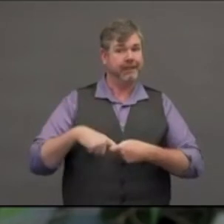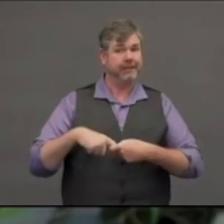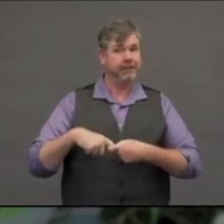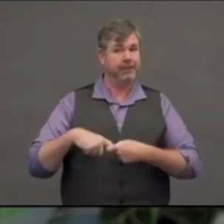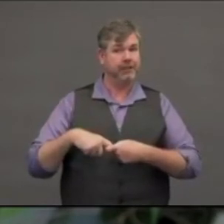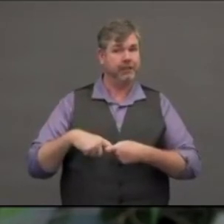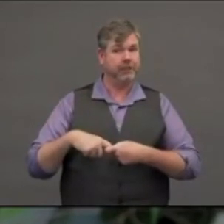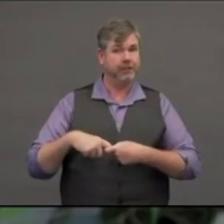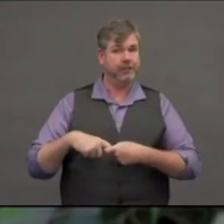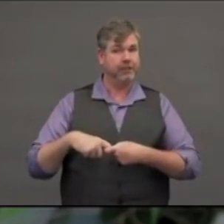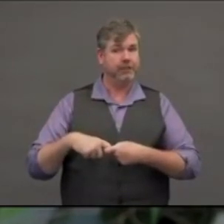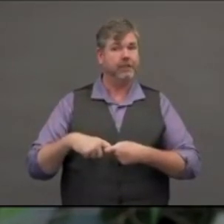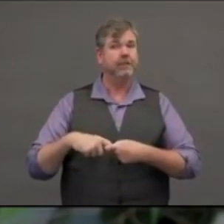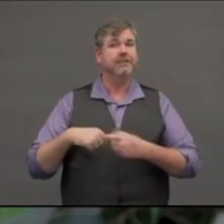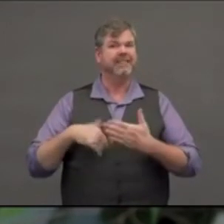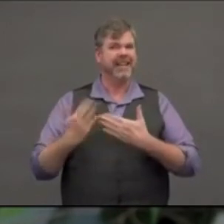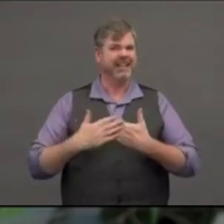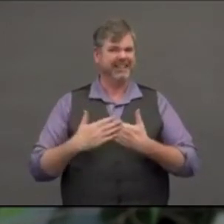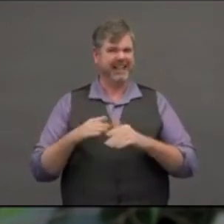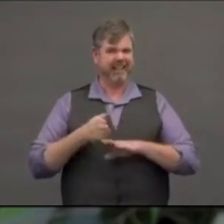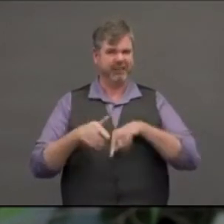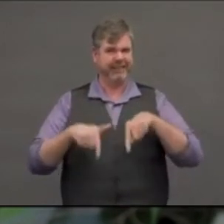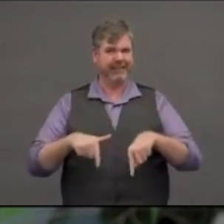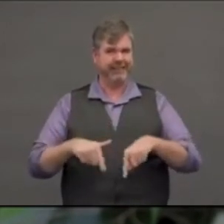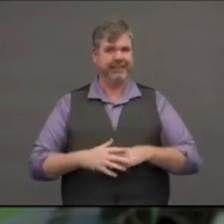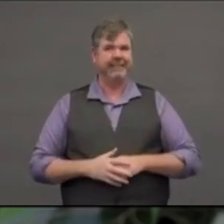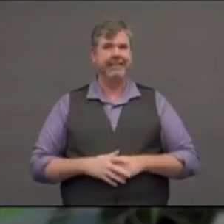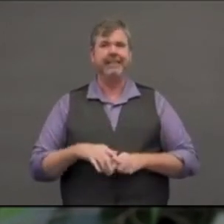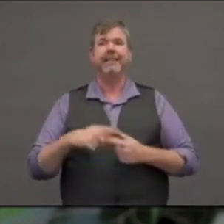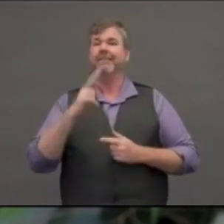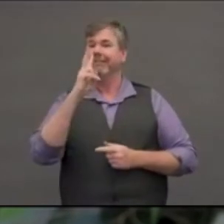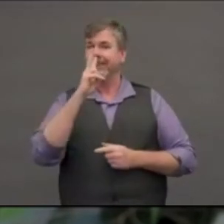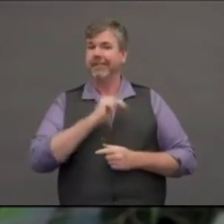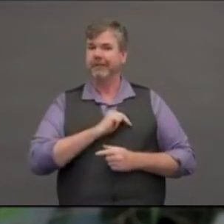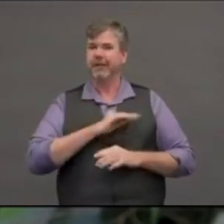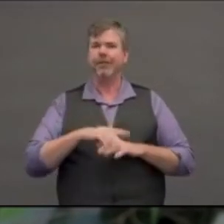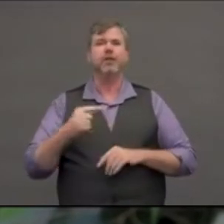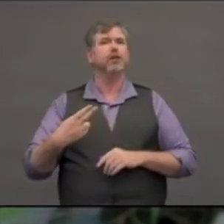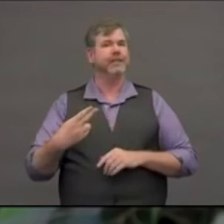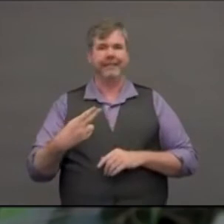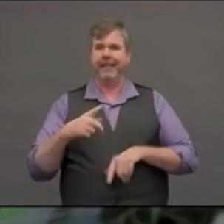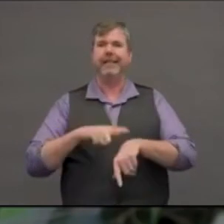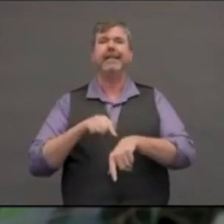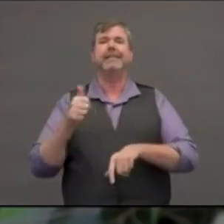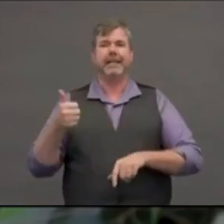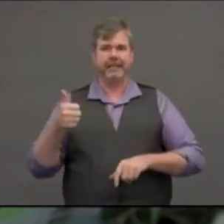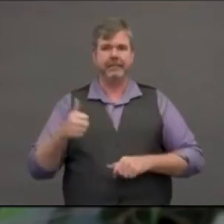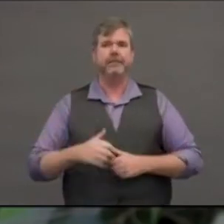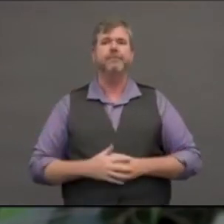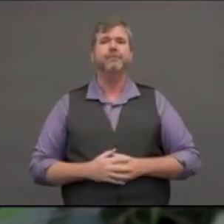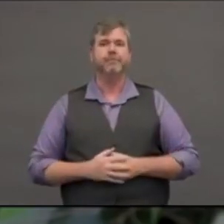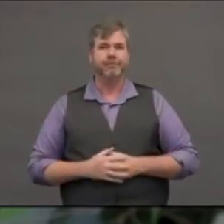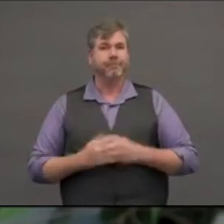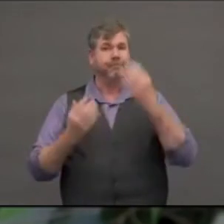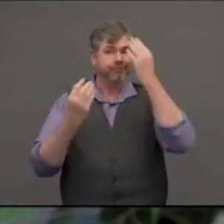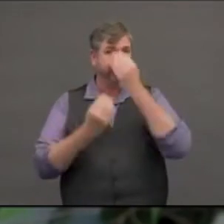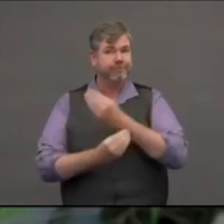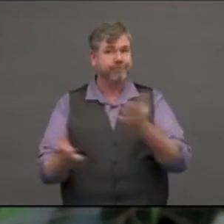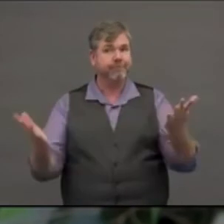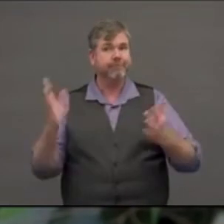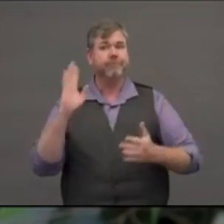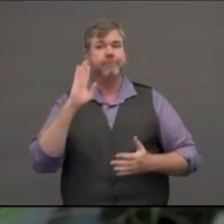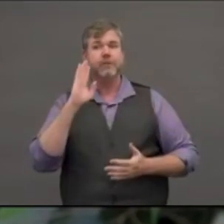And it is going to be very, very warm this week. Well, it's already warm. So we want you to stay